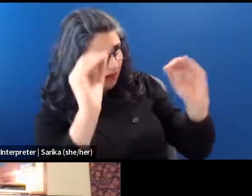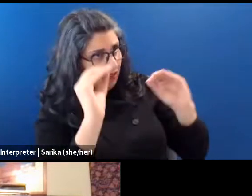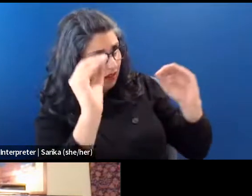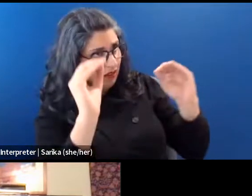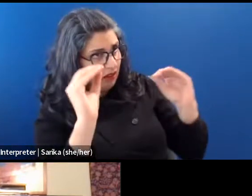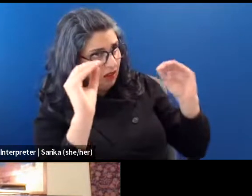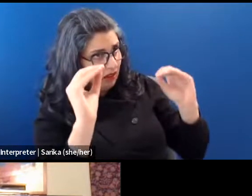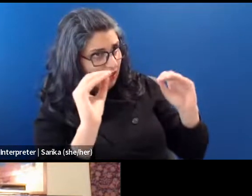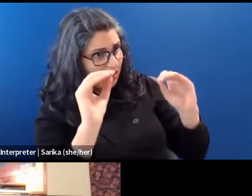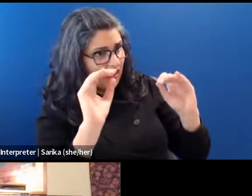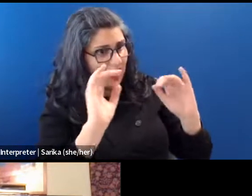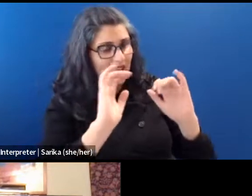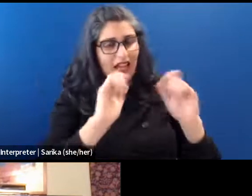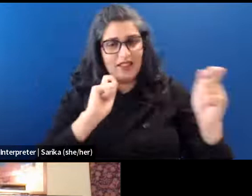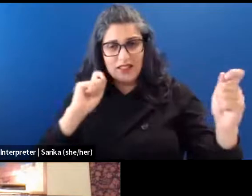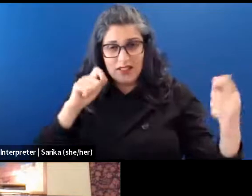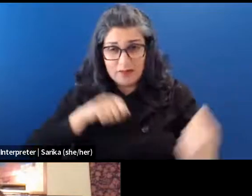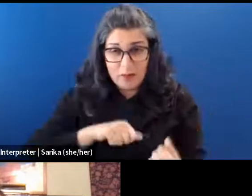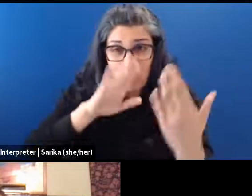and to heal.